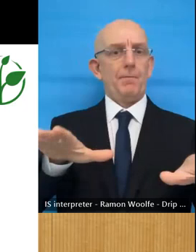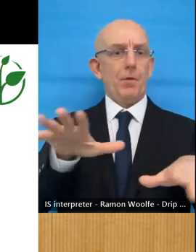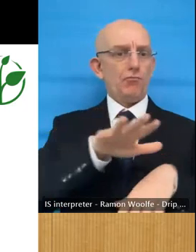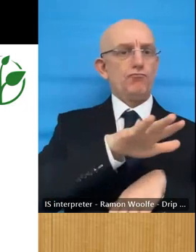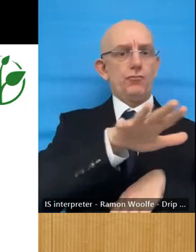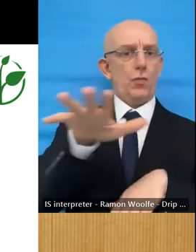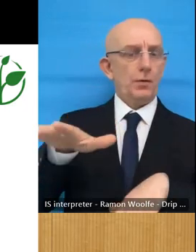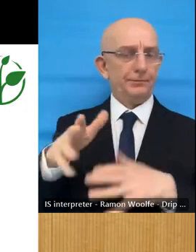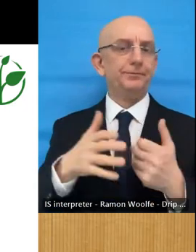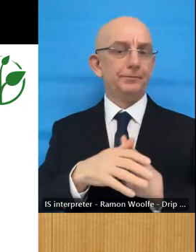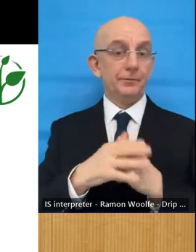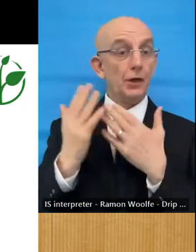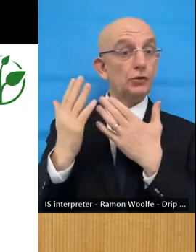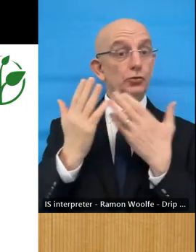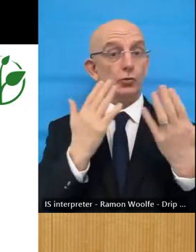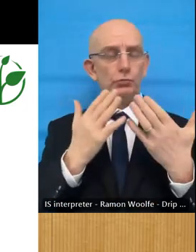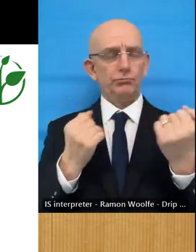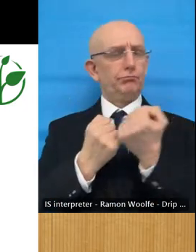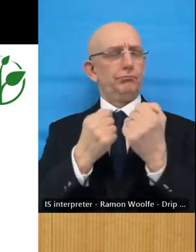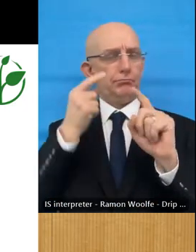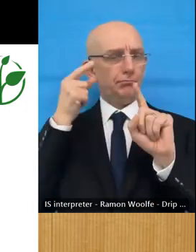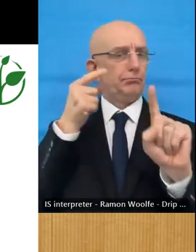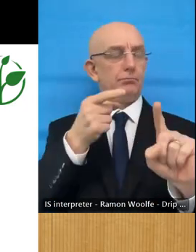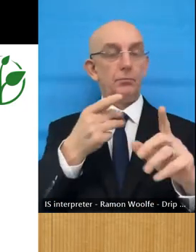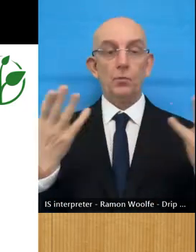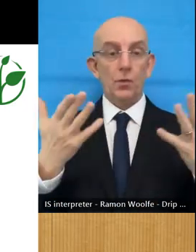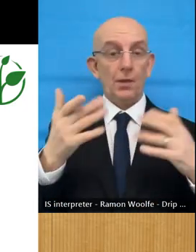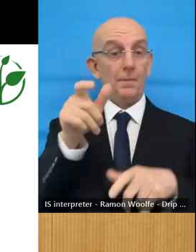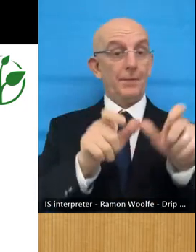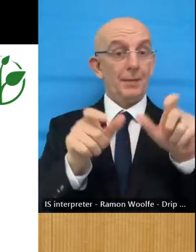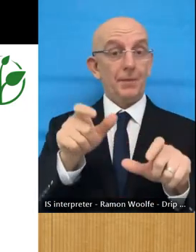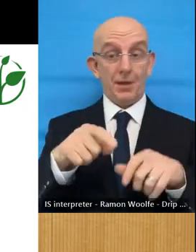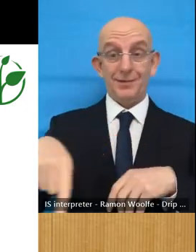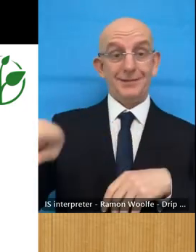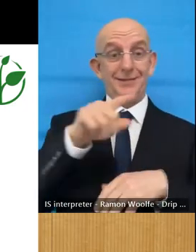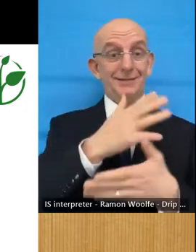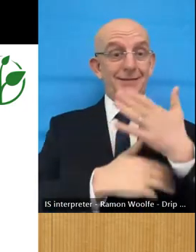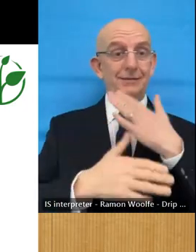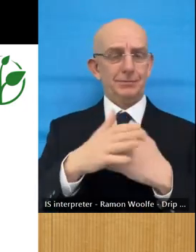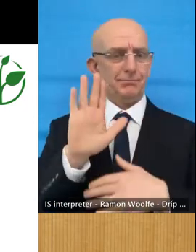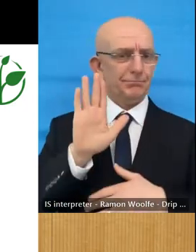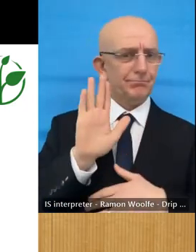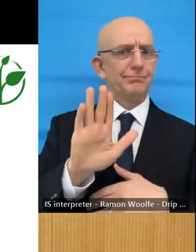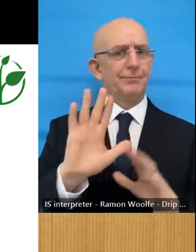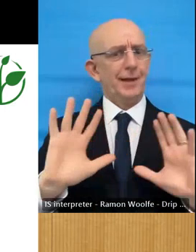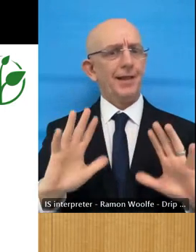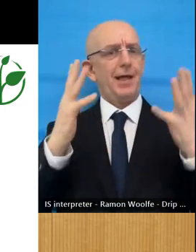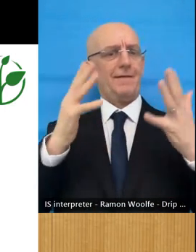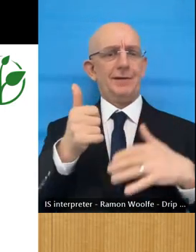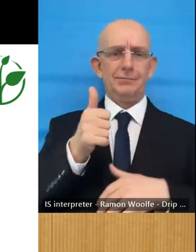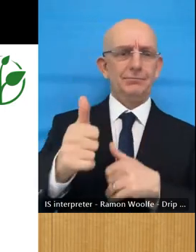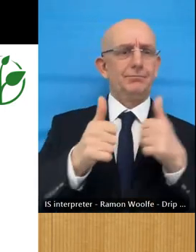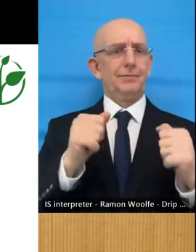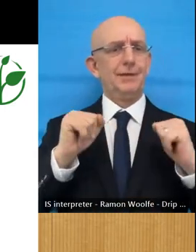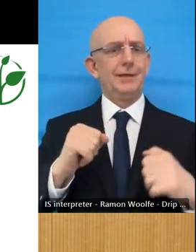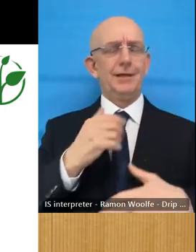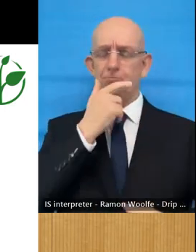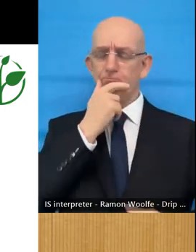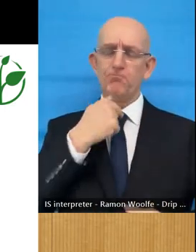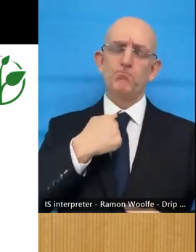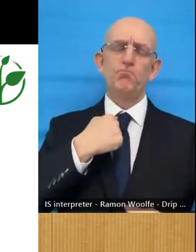lives. Our approach to education emphasizes social skills, resilience, and empathy. Students